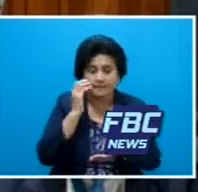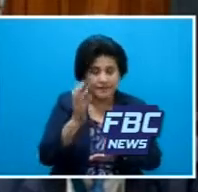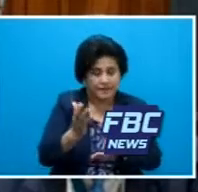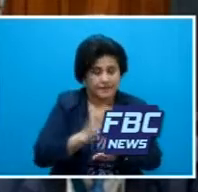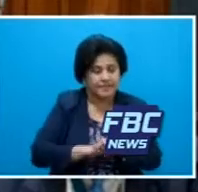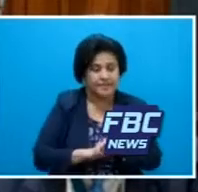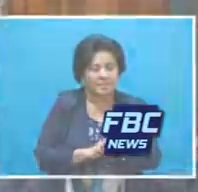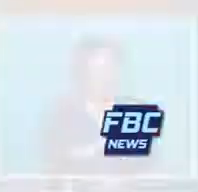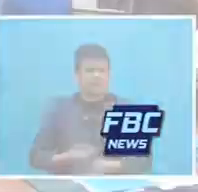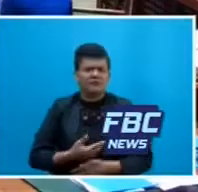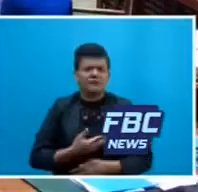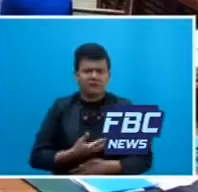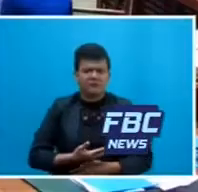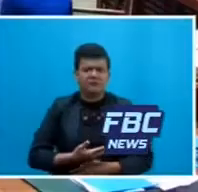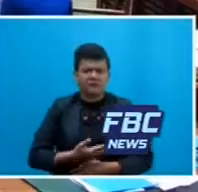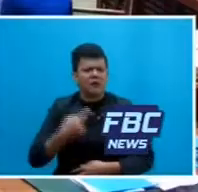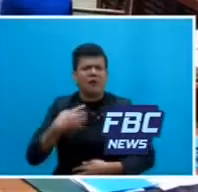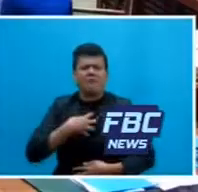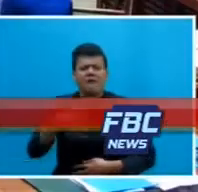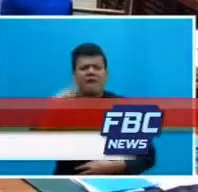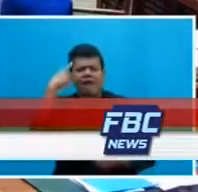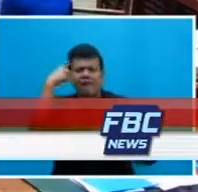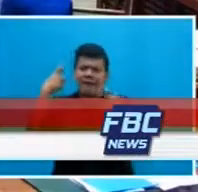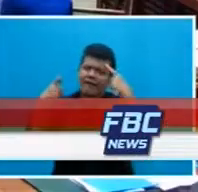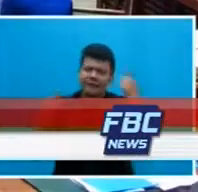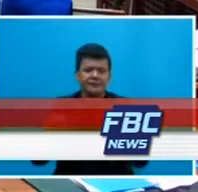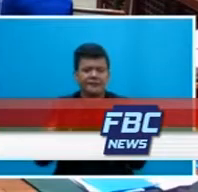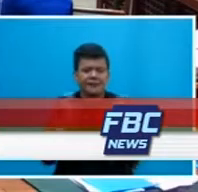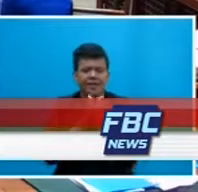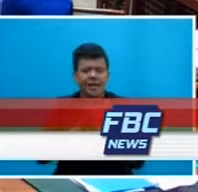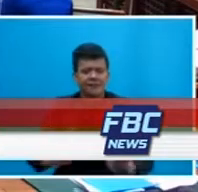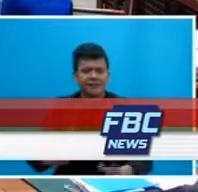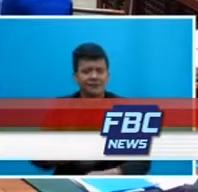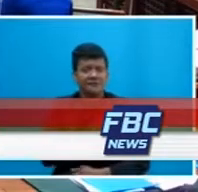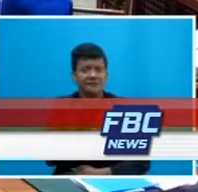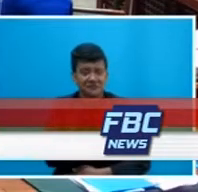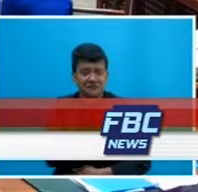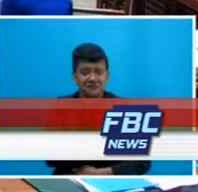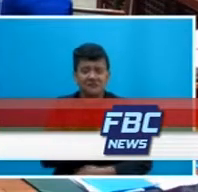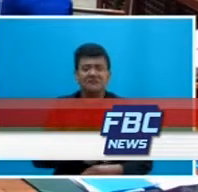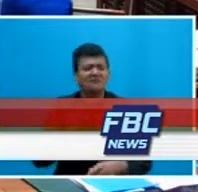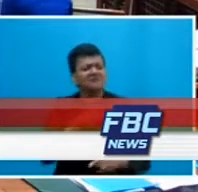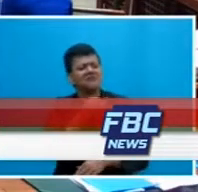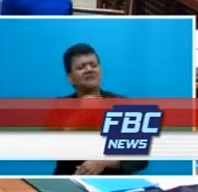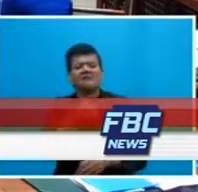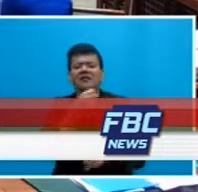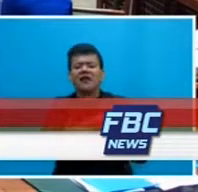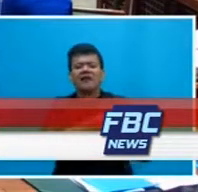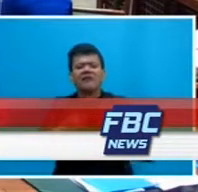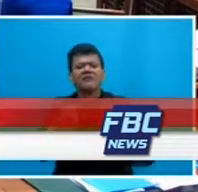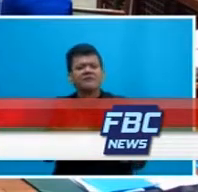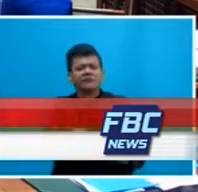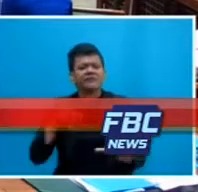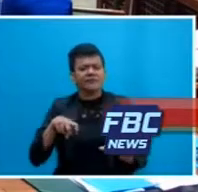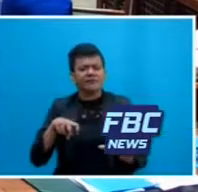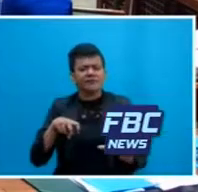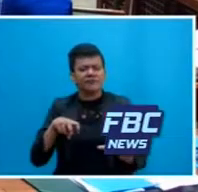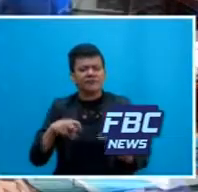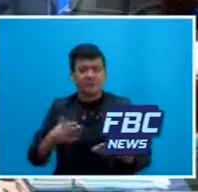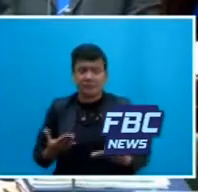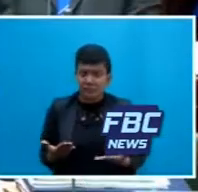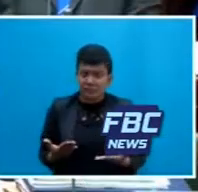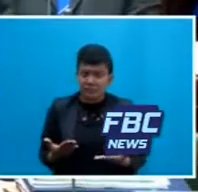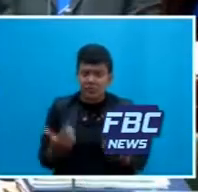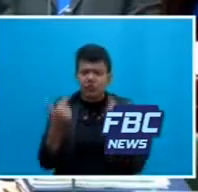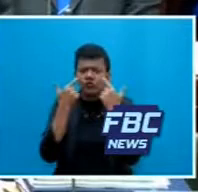of this nation. This is not the place to be calling for the government to stand out. which reflects their shallow thinking and